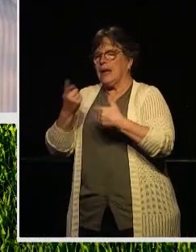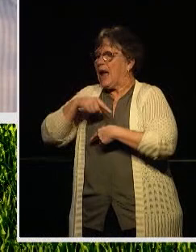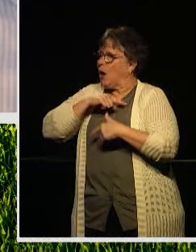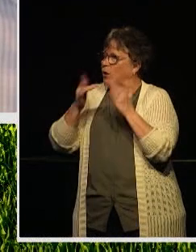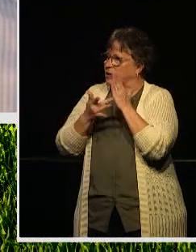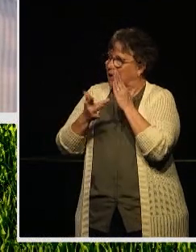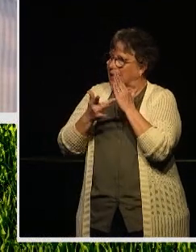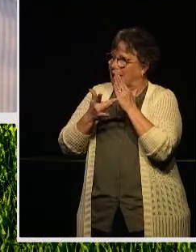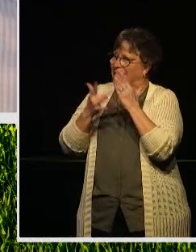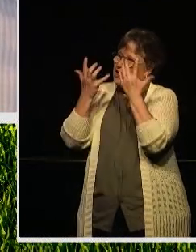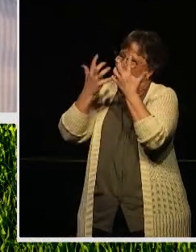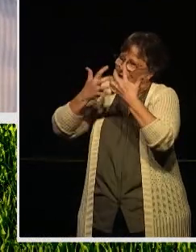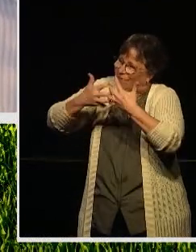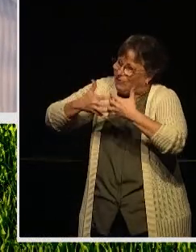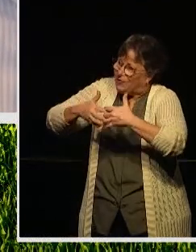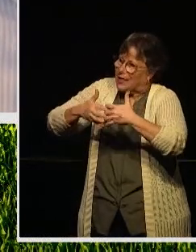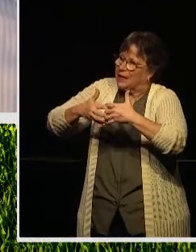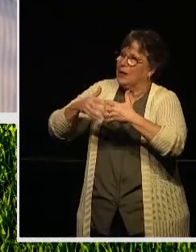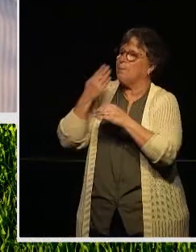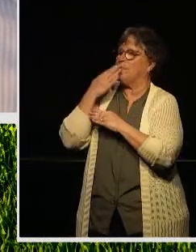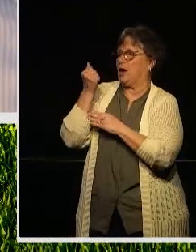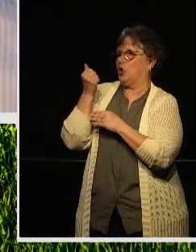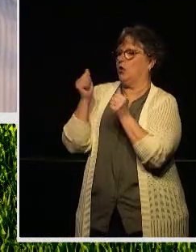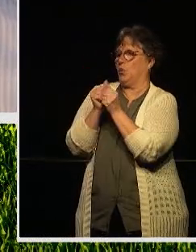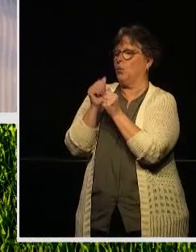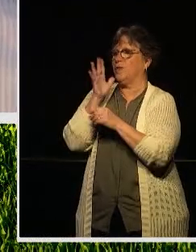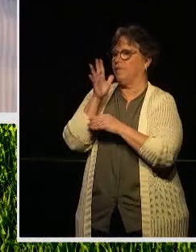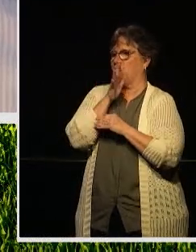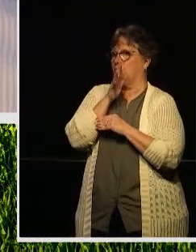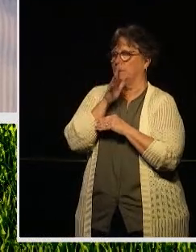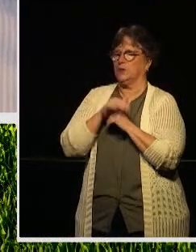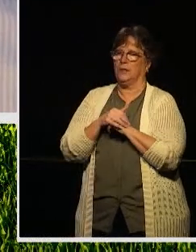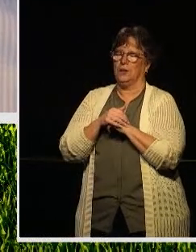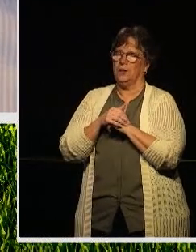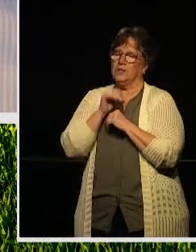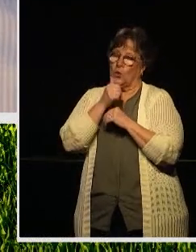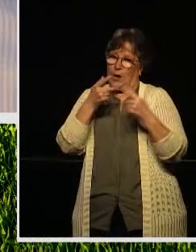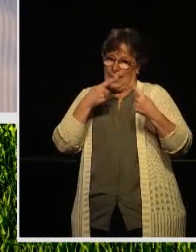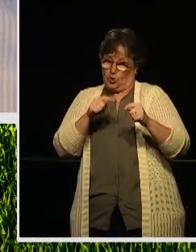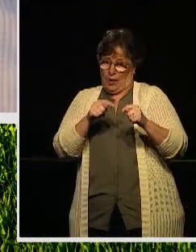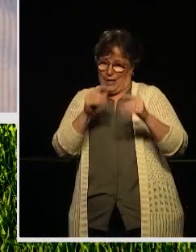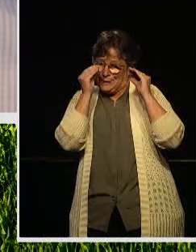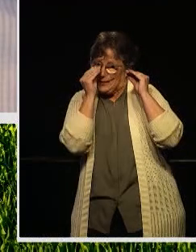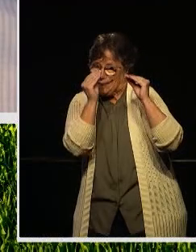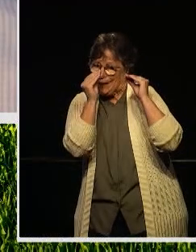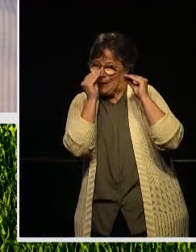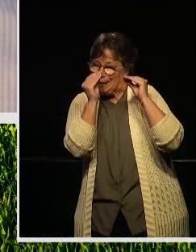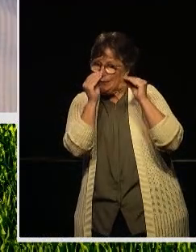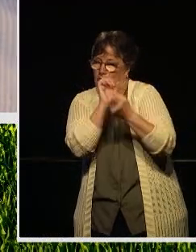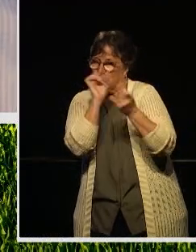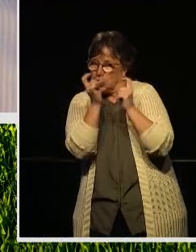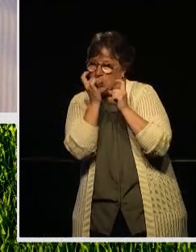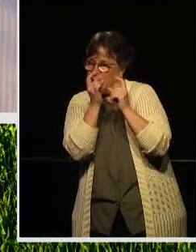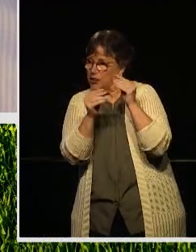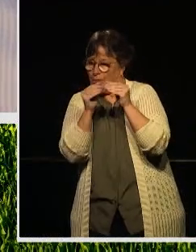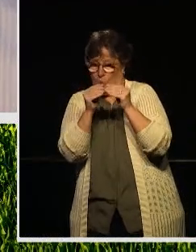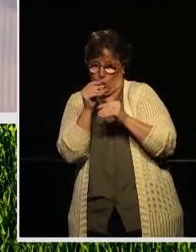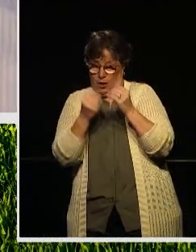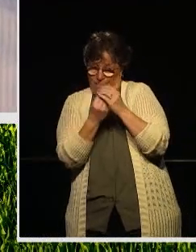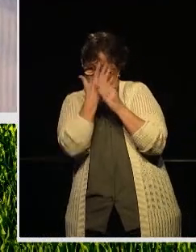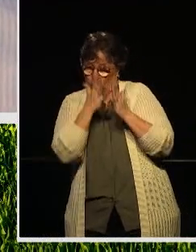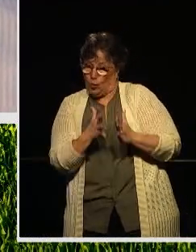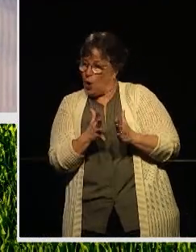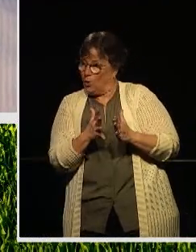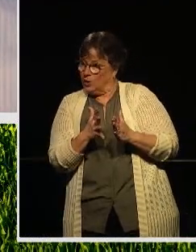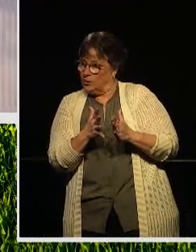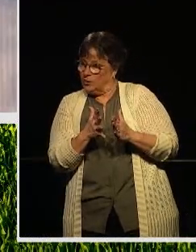fit better to farms. So rather than trying to educate and change more on the grower side, it's how do we make